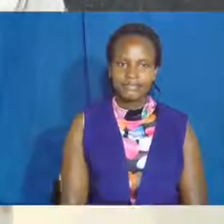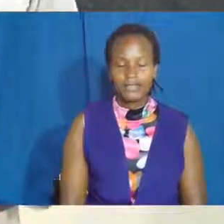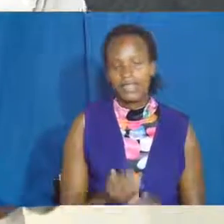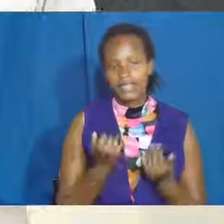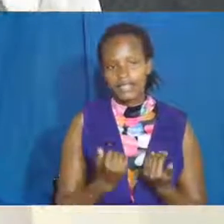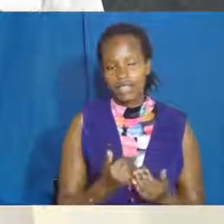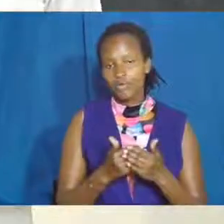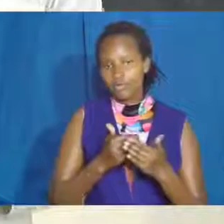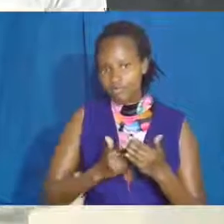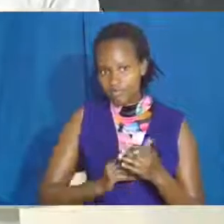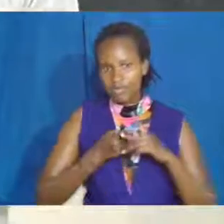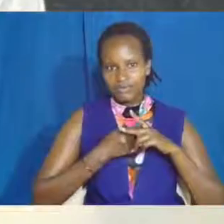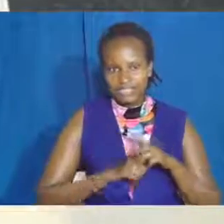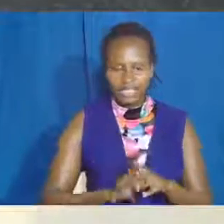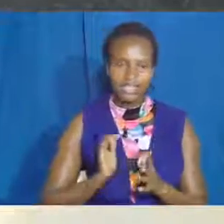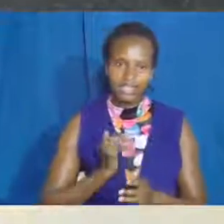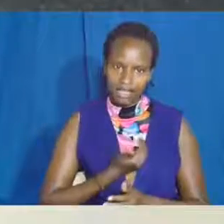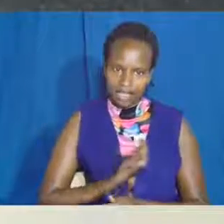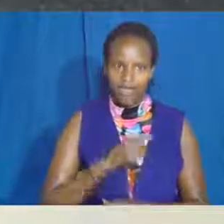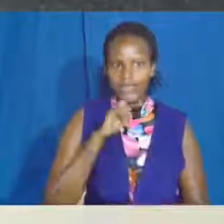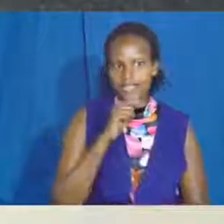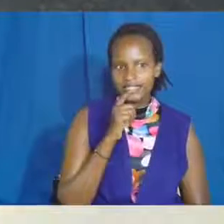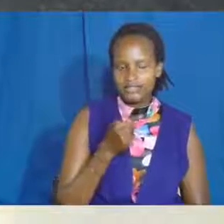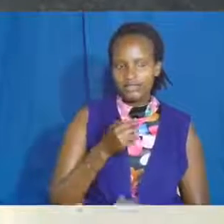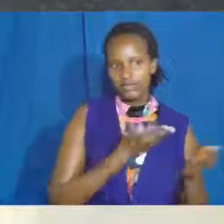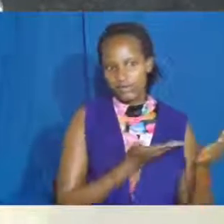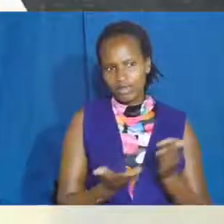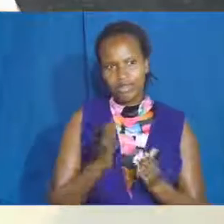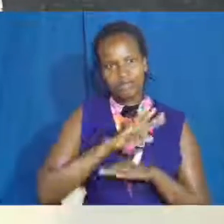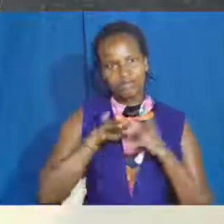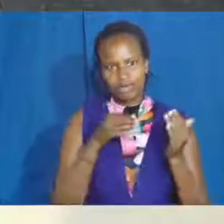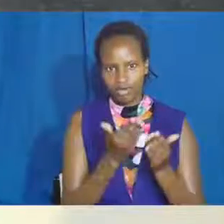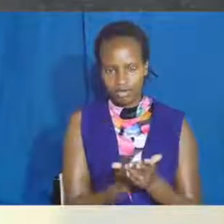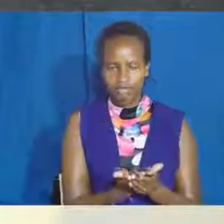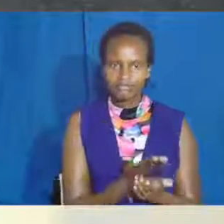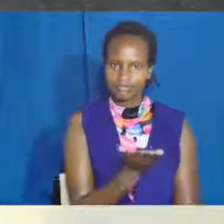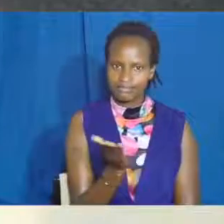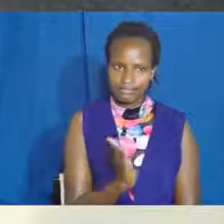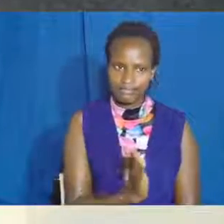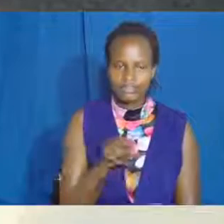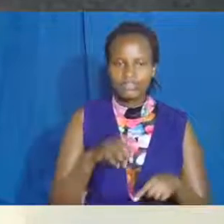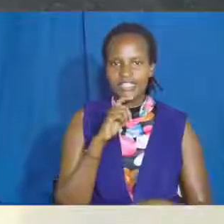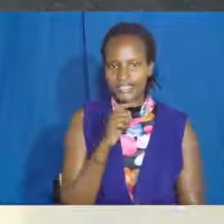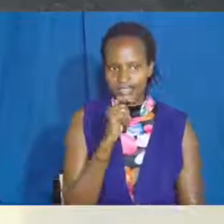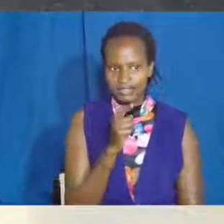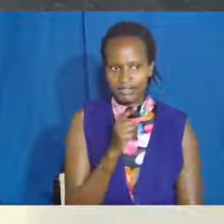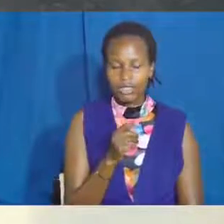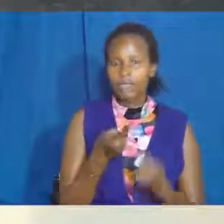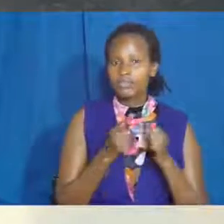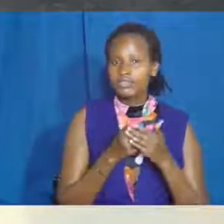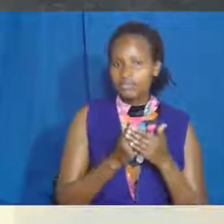So, before we start our lesson, I welcome you all to the lesson of today. But before we start our